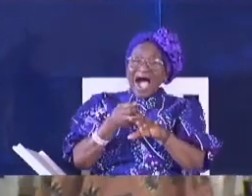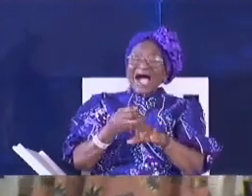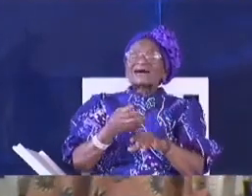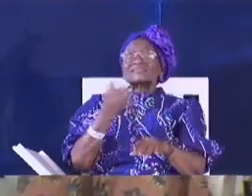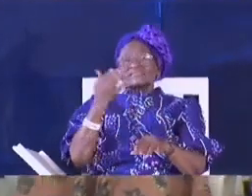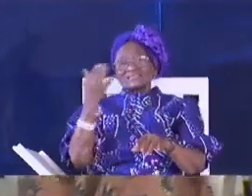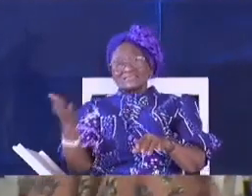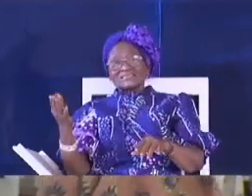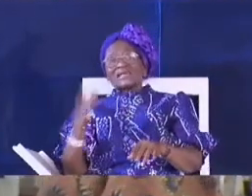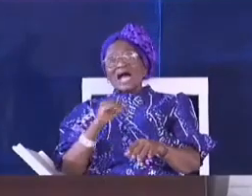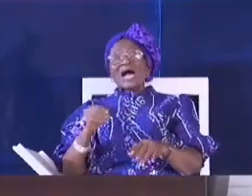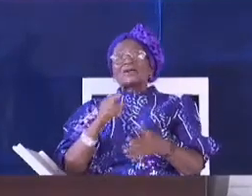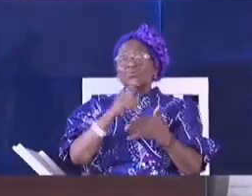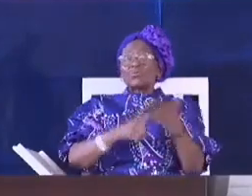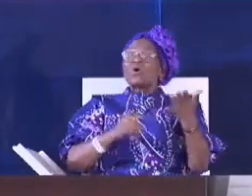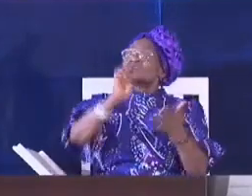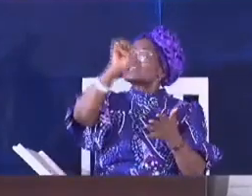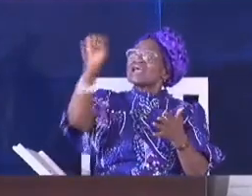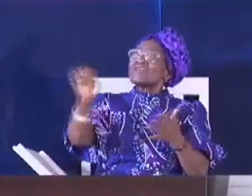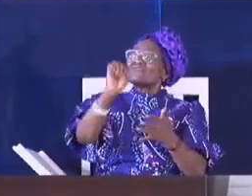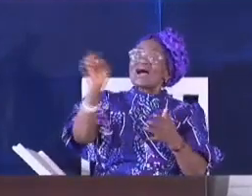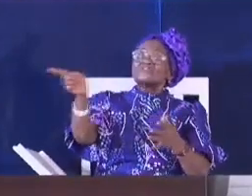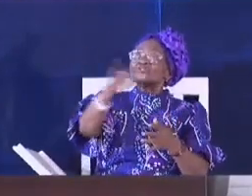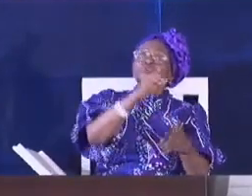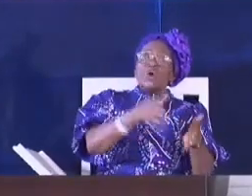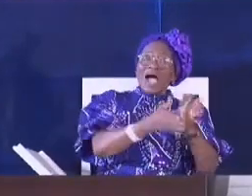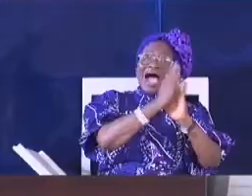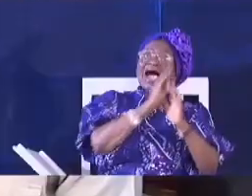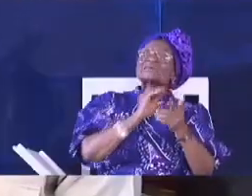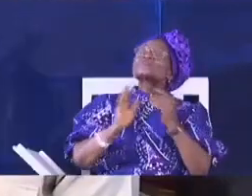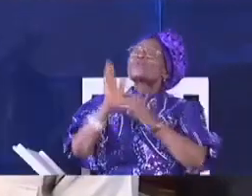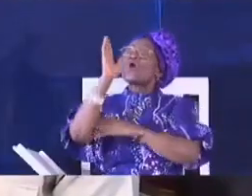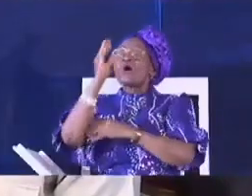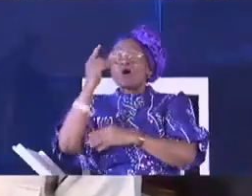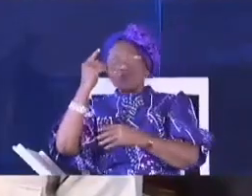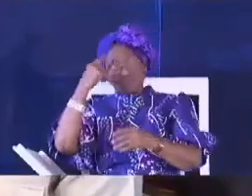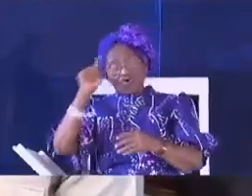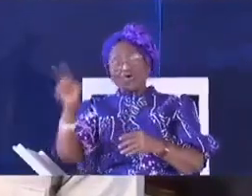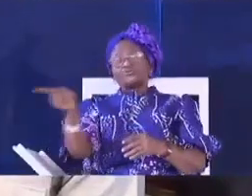And whatever you ask God for, you will get tonight.